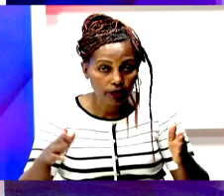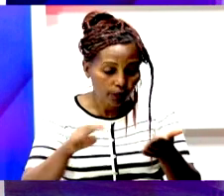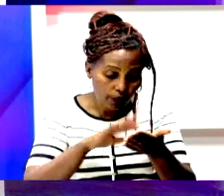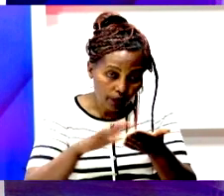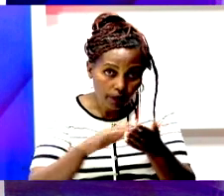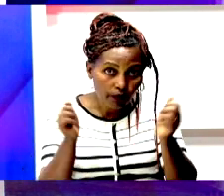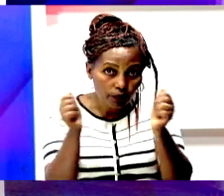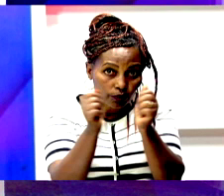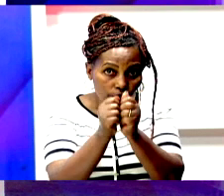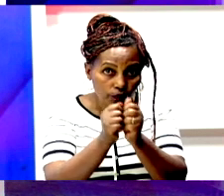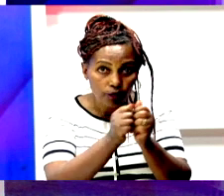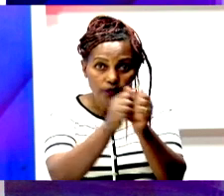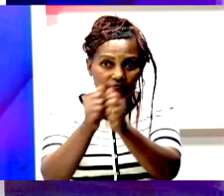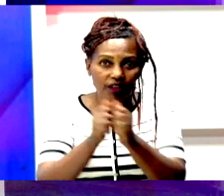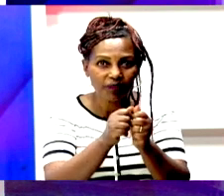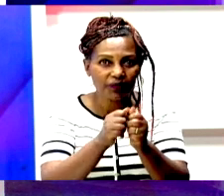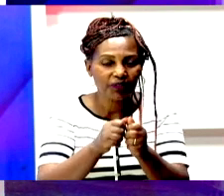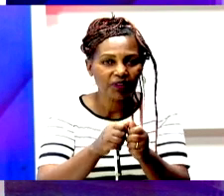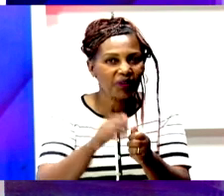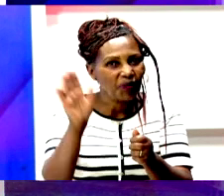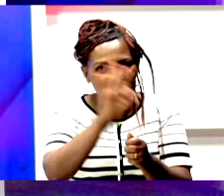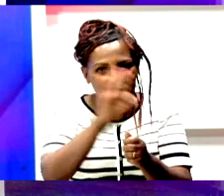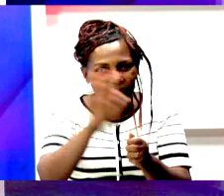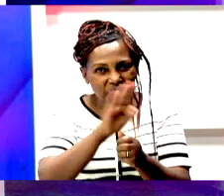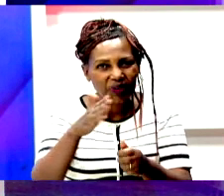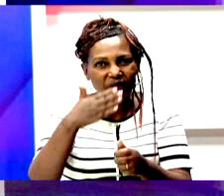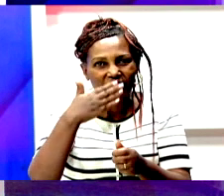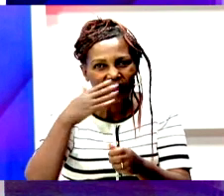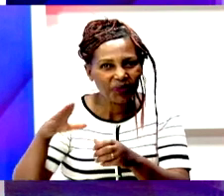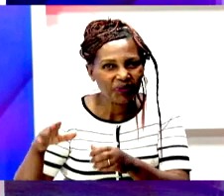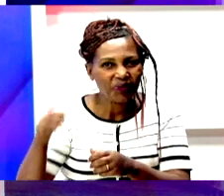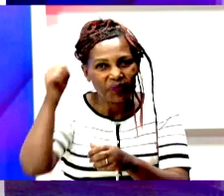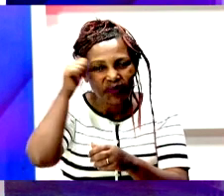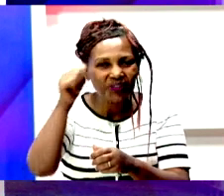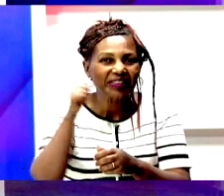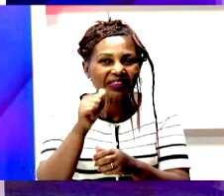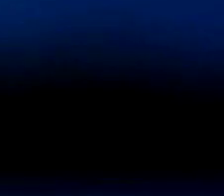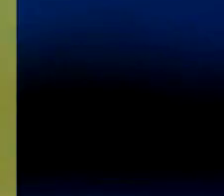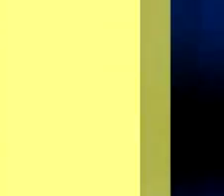Goodbye, good boys and girls. See you next time.